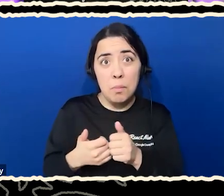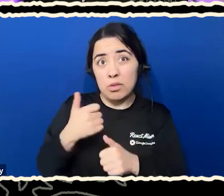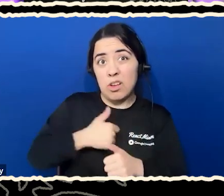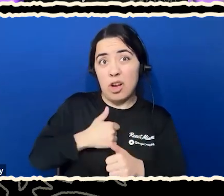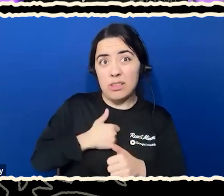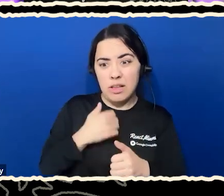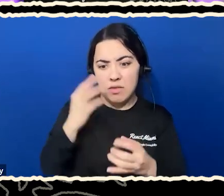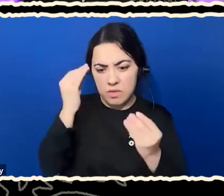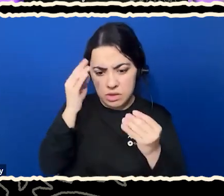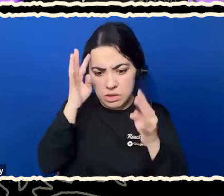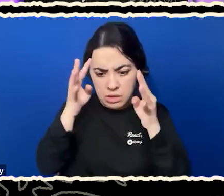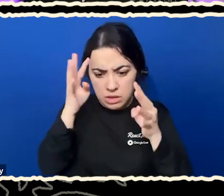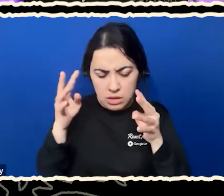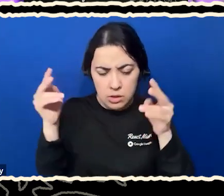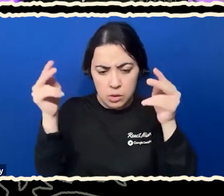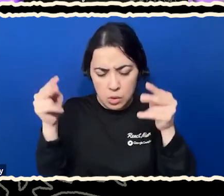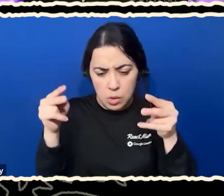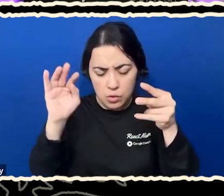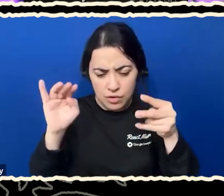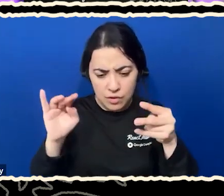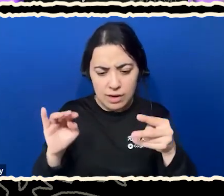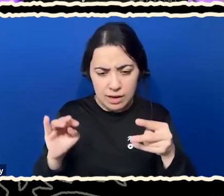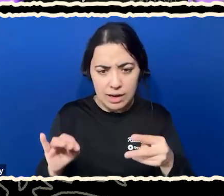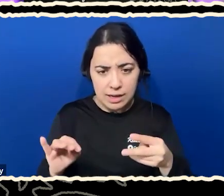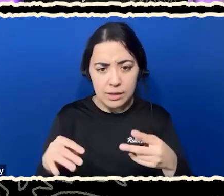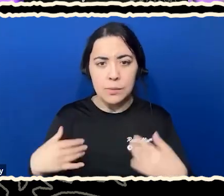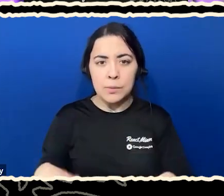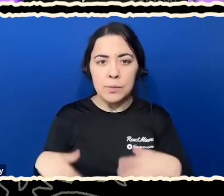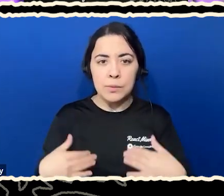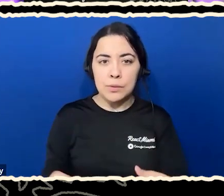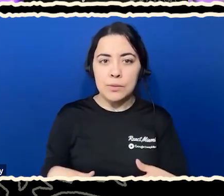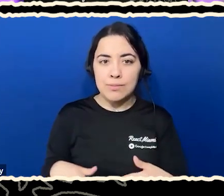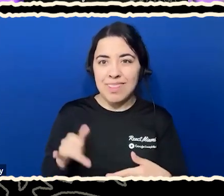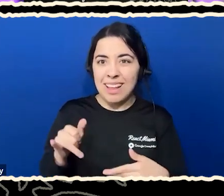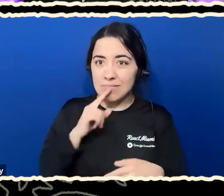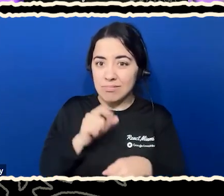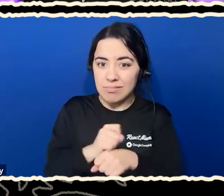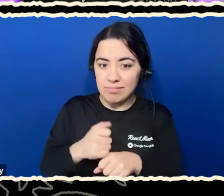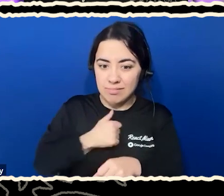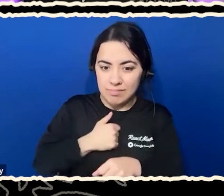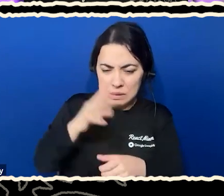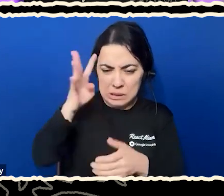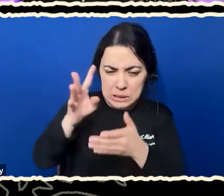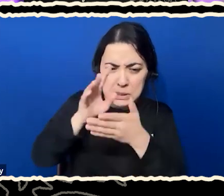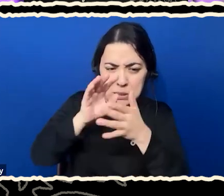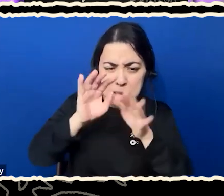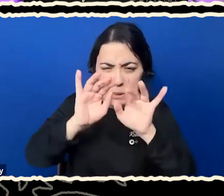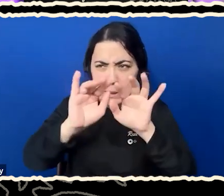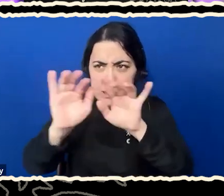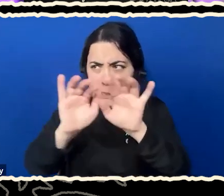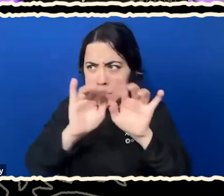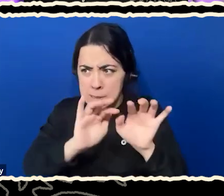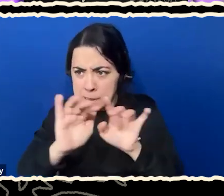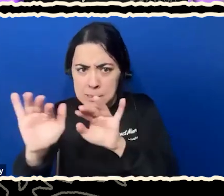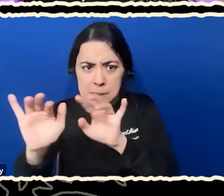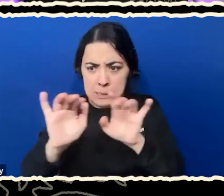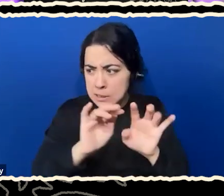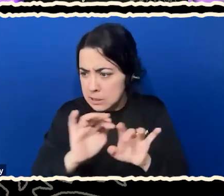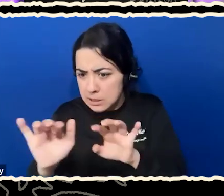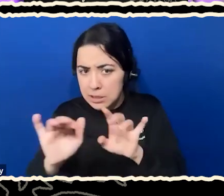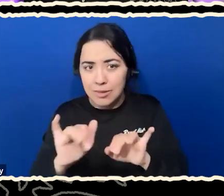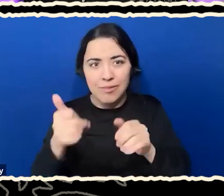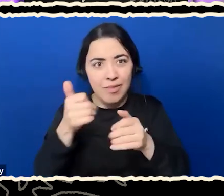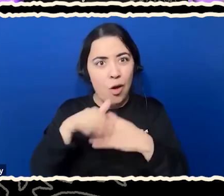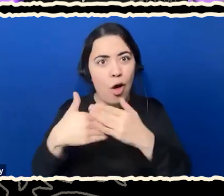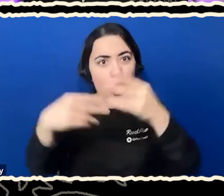writing all the code ourselves, like by hand. So this is where I'm going to get technical. Again, you got to keep in mind we're